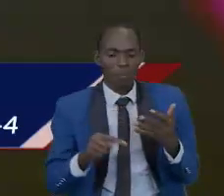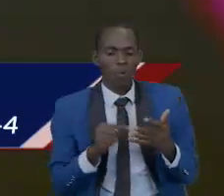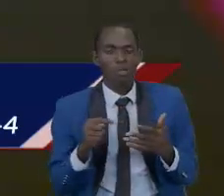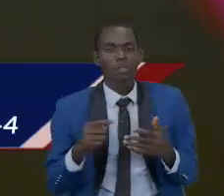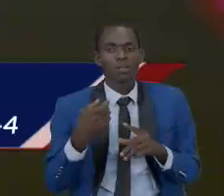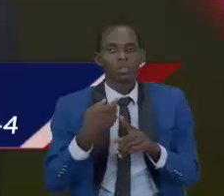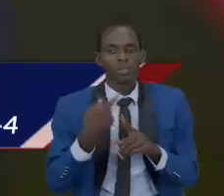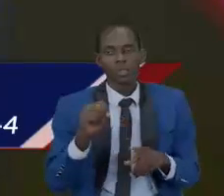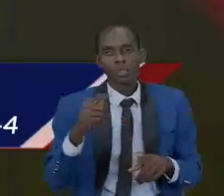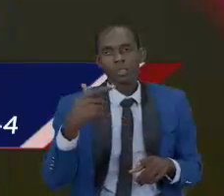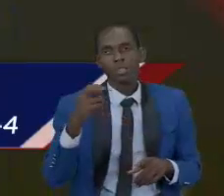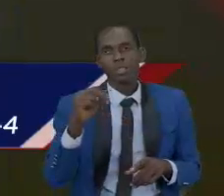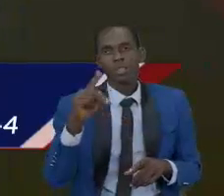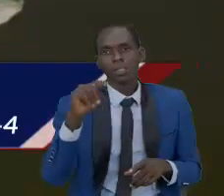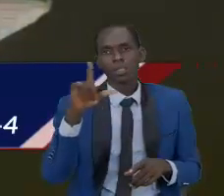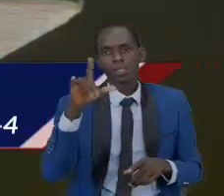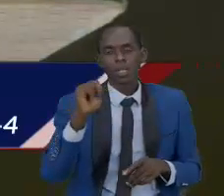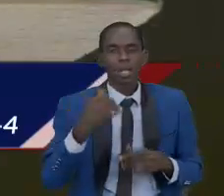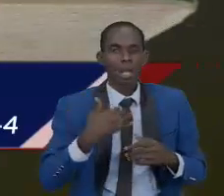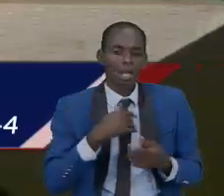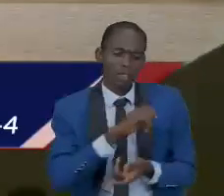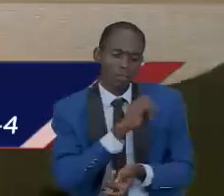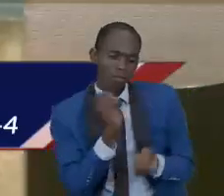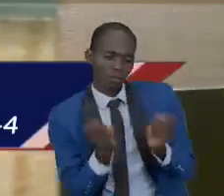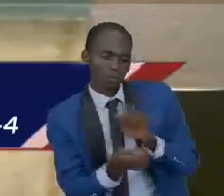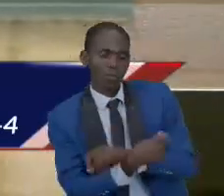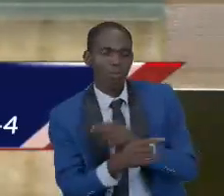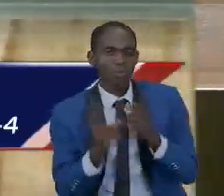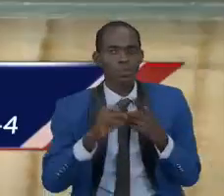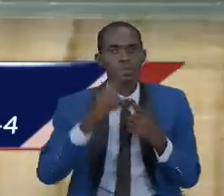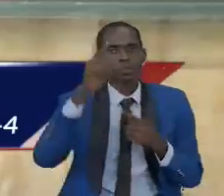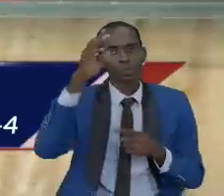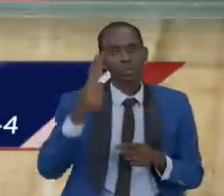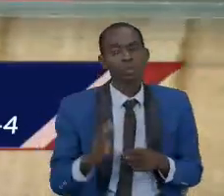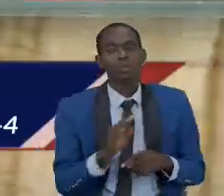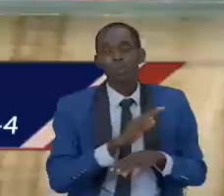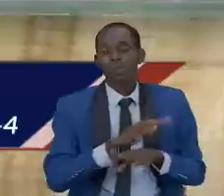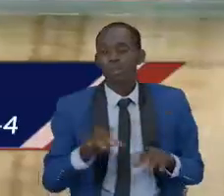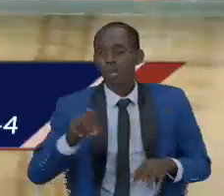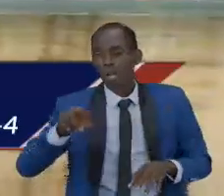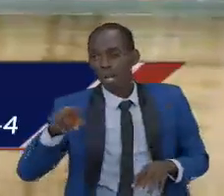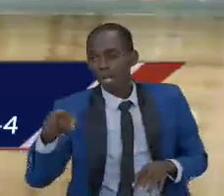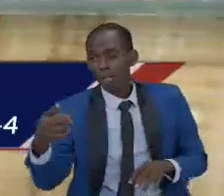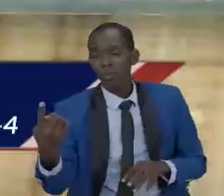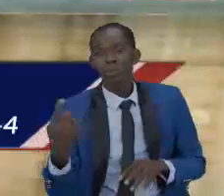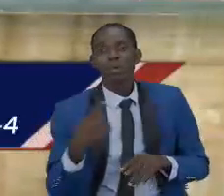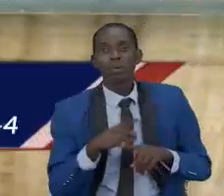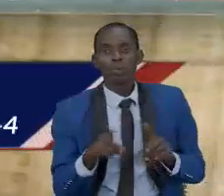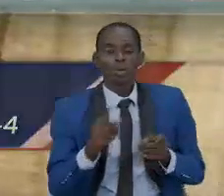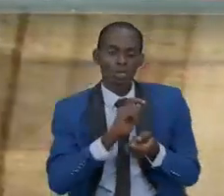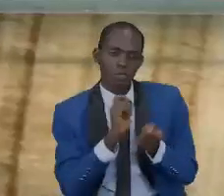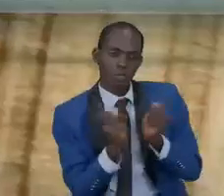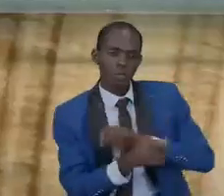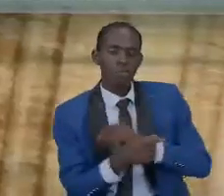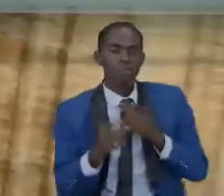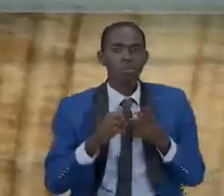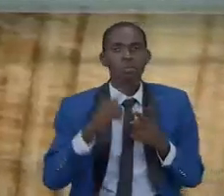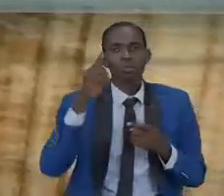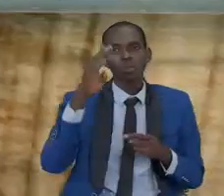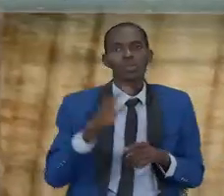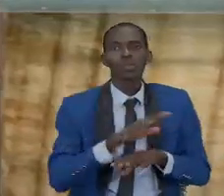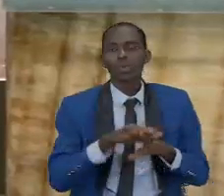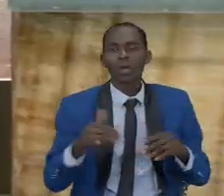turned to God in each of the circumcision but he turns to God did it have all those